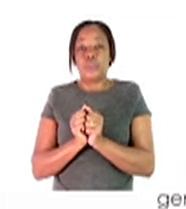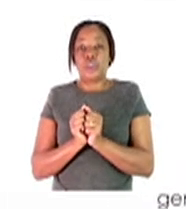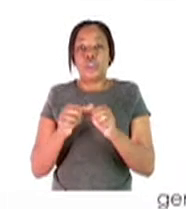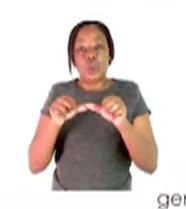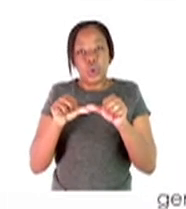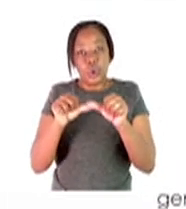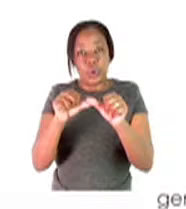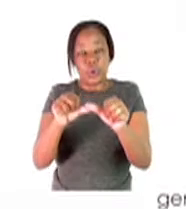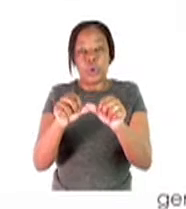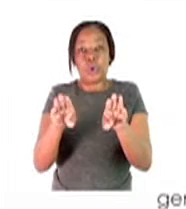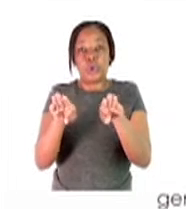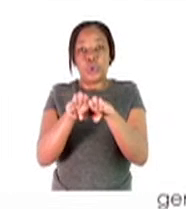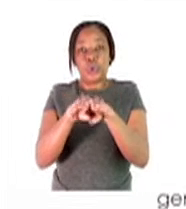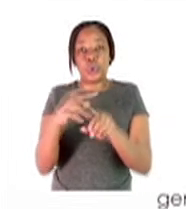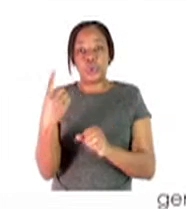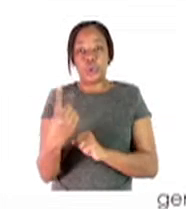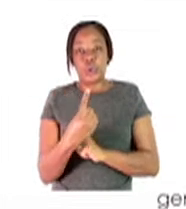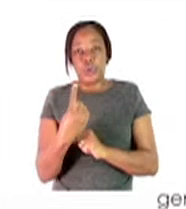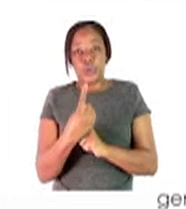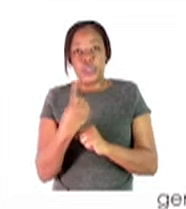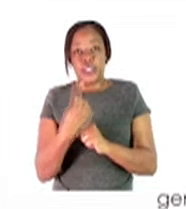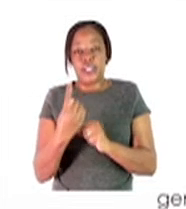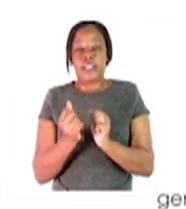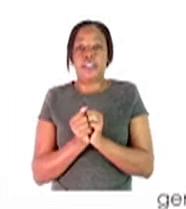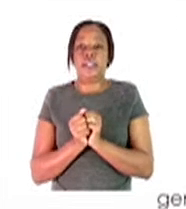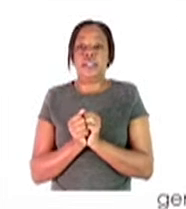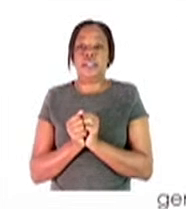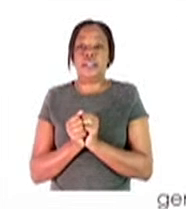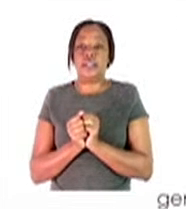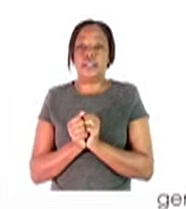for me, search and fill in the answers. I'll